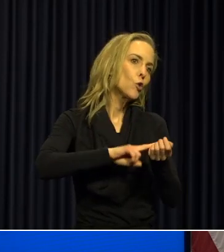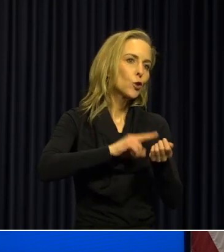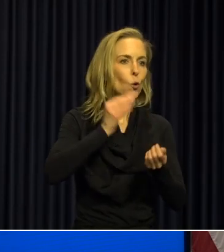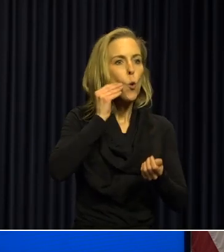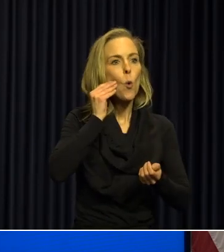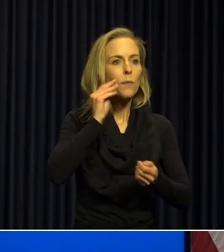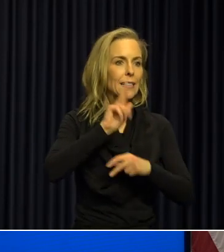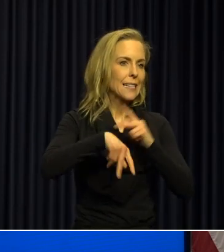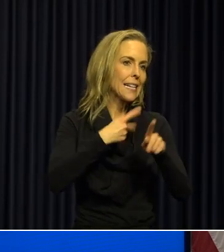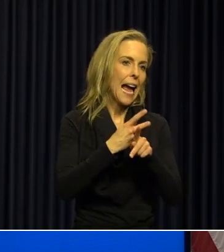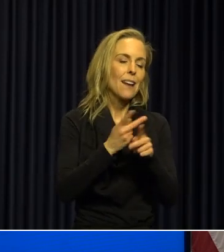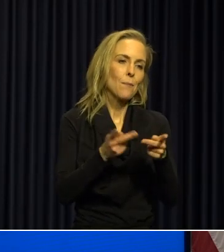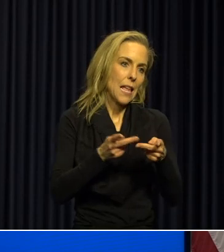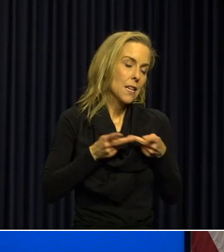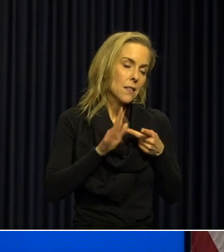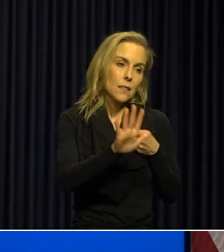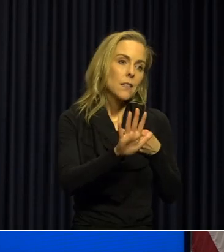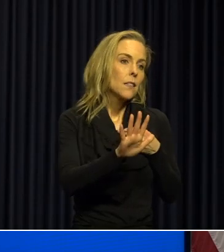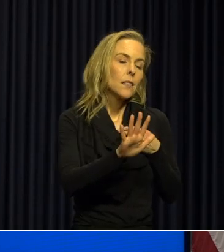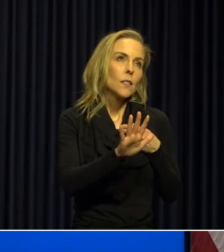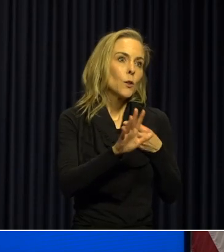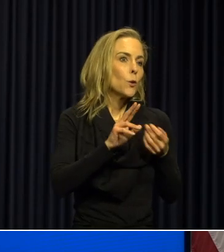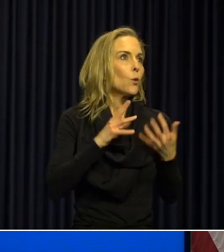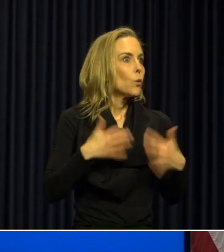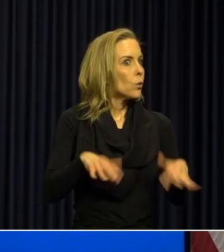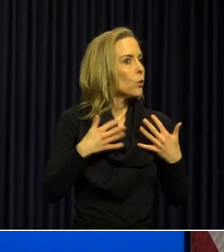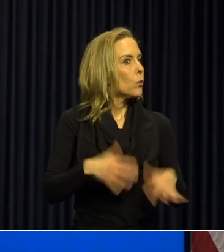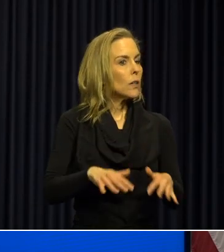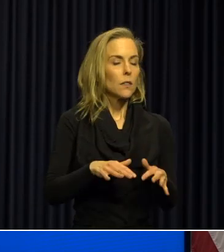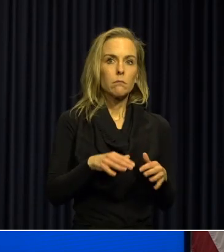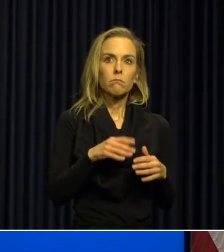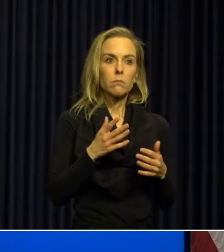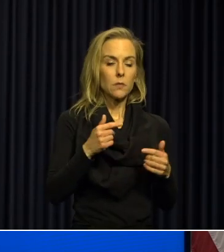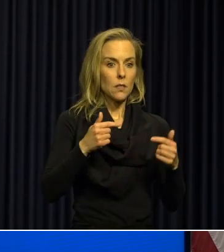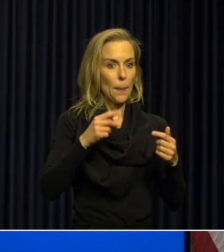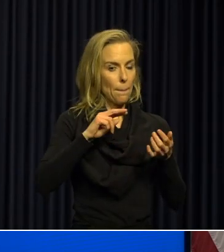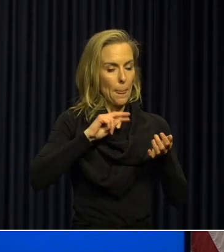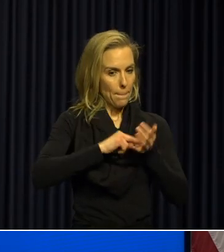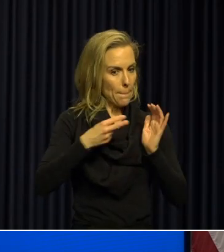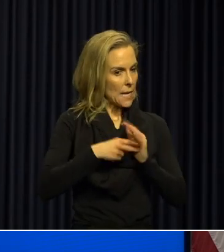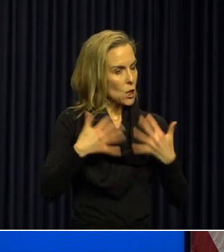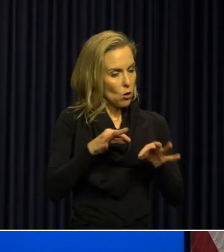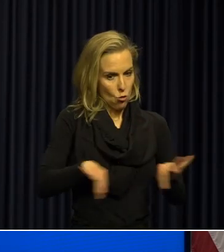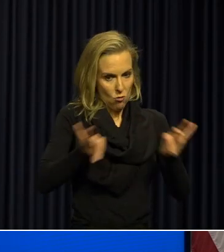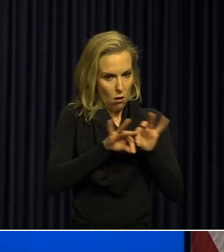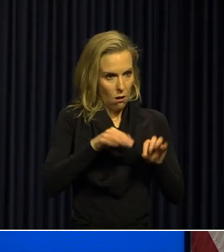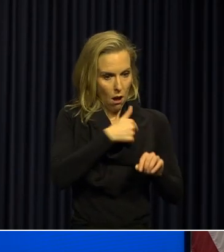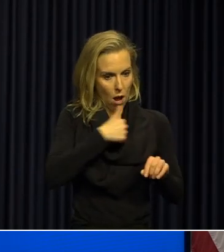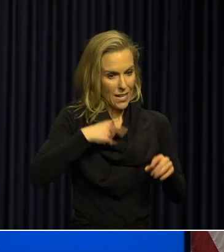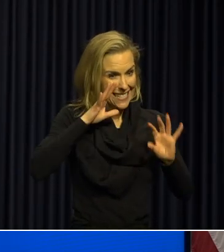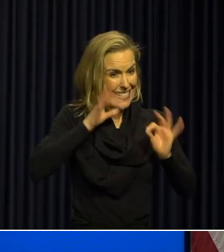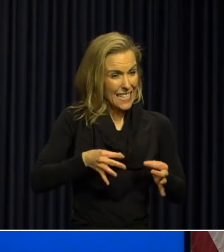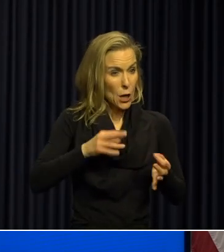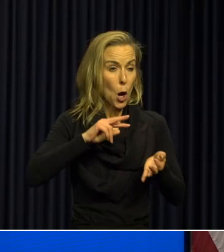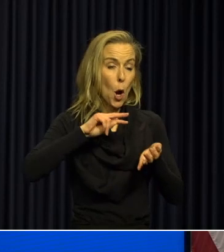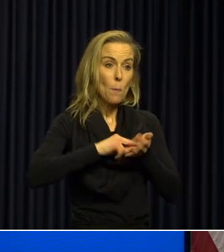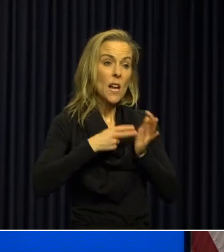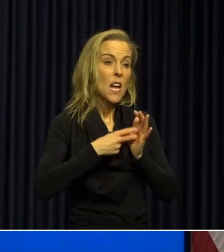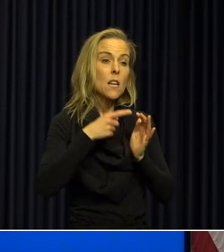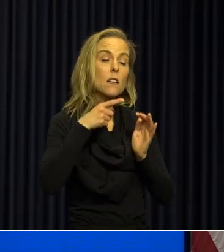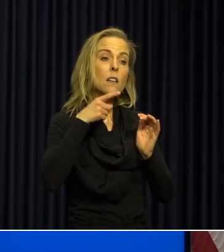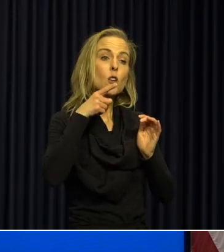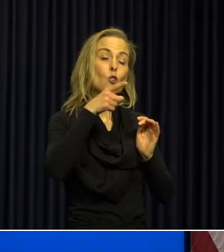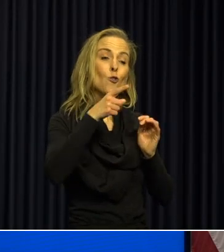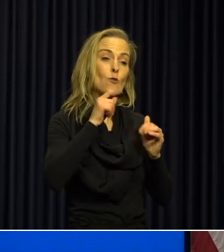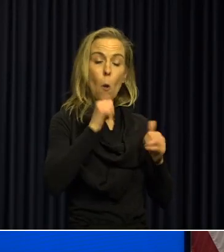which again shows that our decisions, just because you might not be in one, the way our contacts